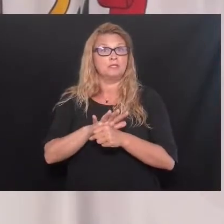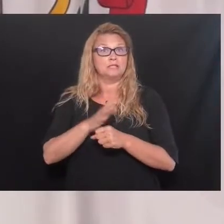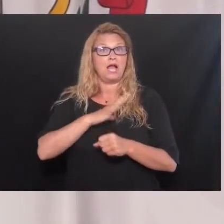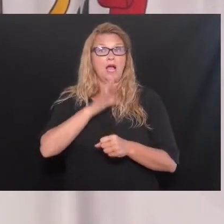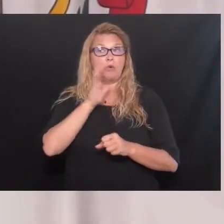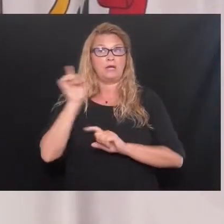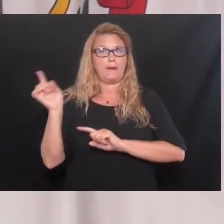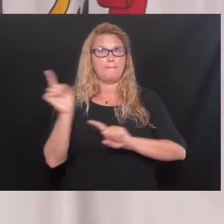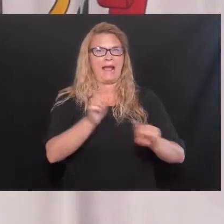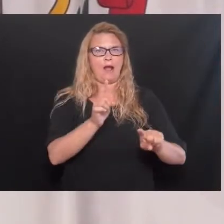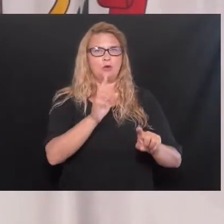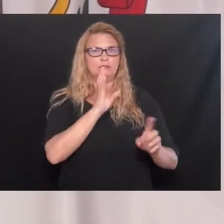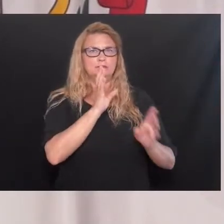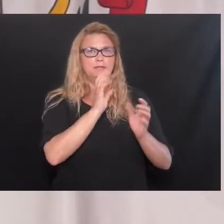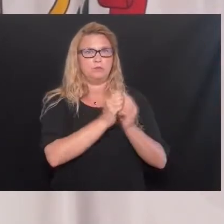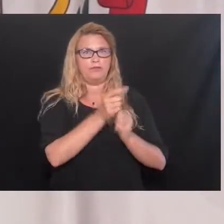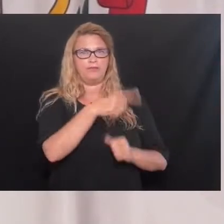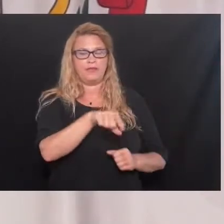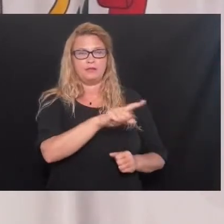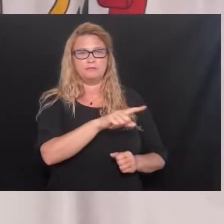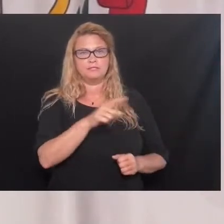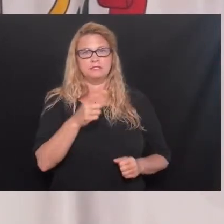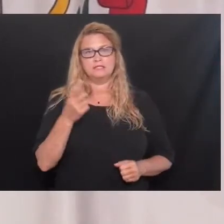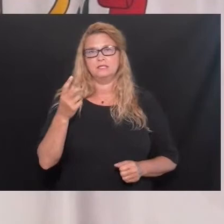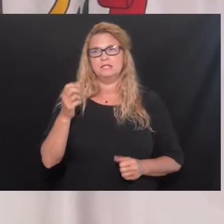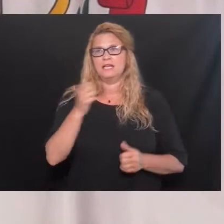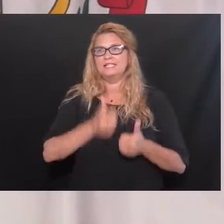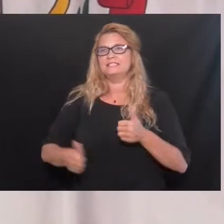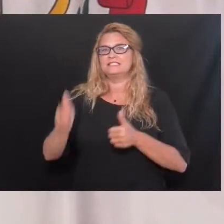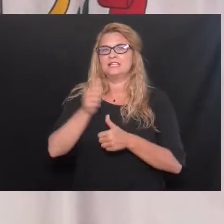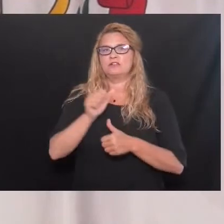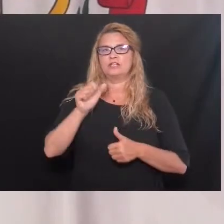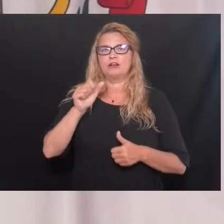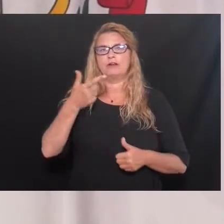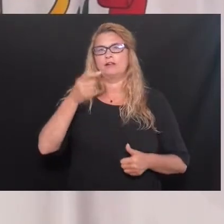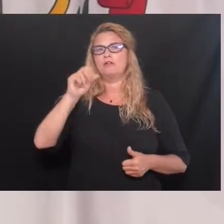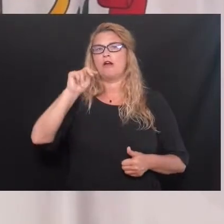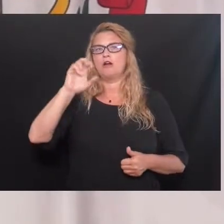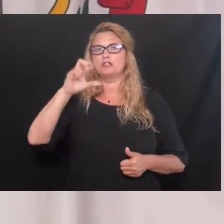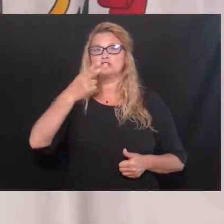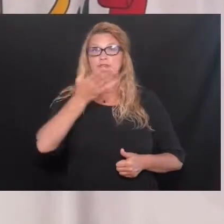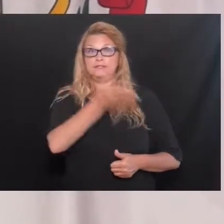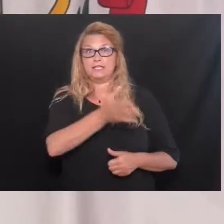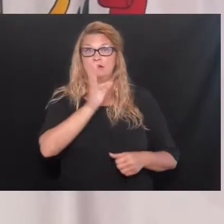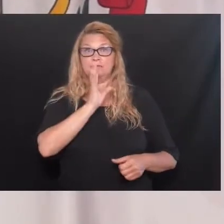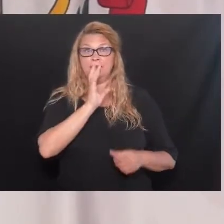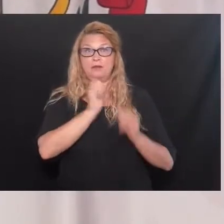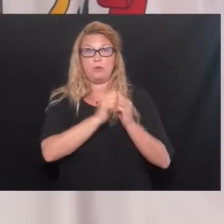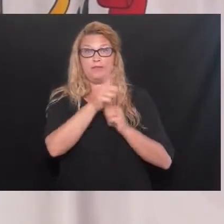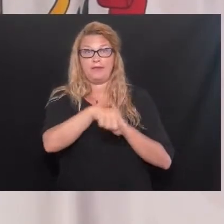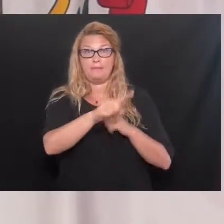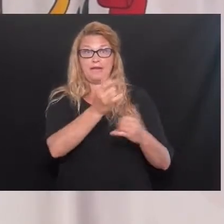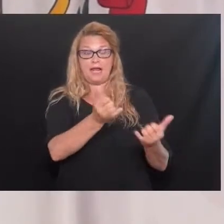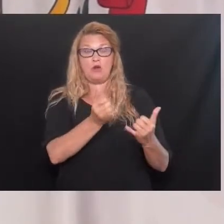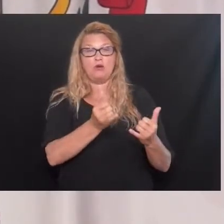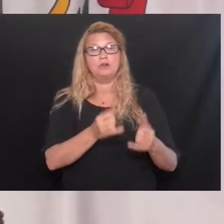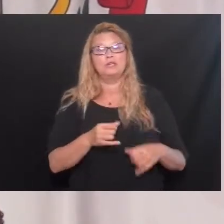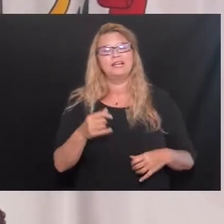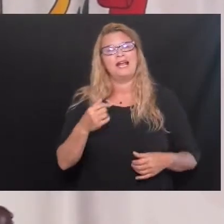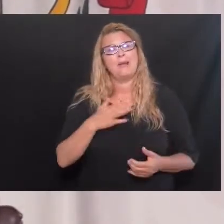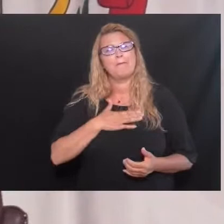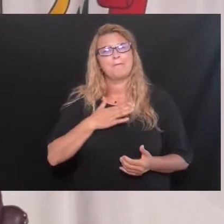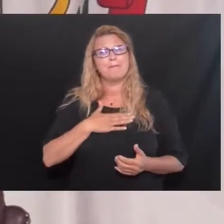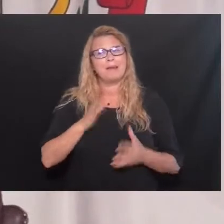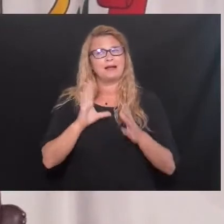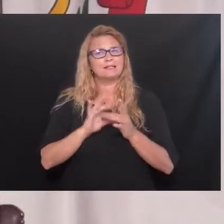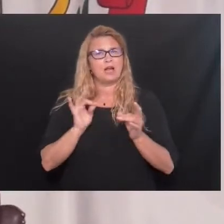way out. But Secretary Gaunch is out there speaking with them right now, and And all I would say is just,